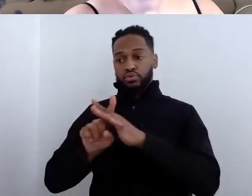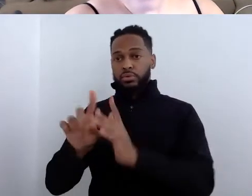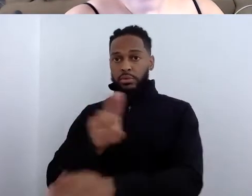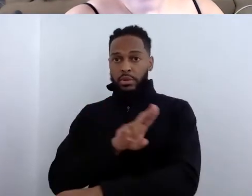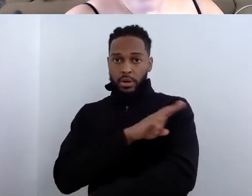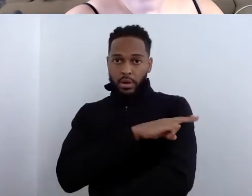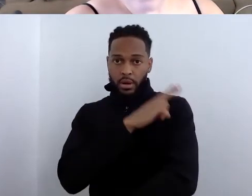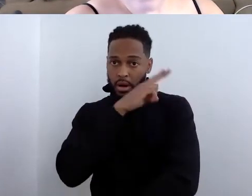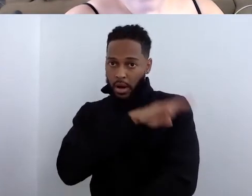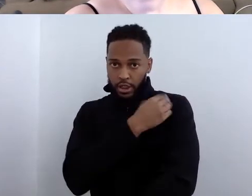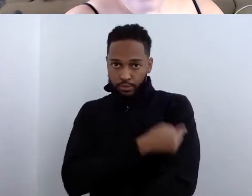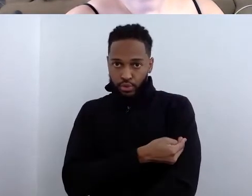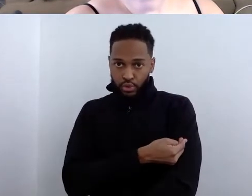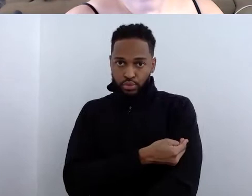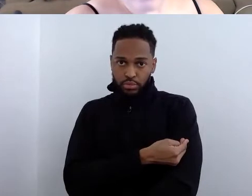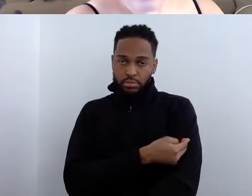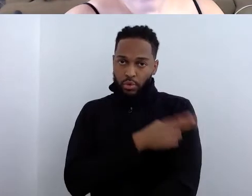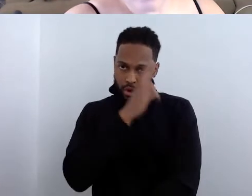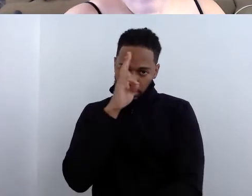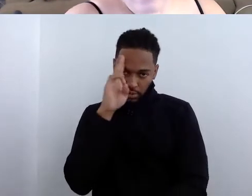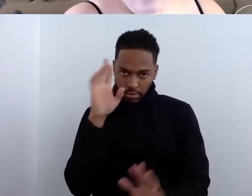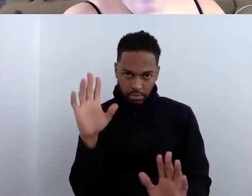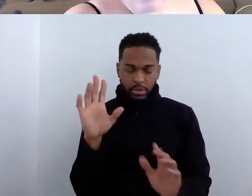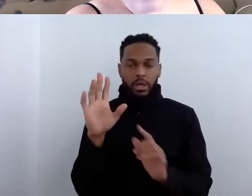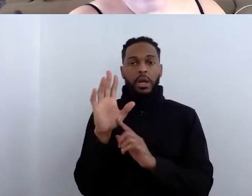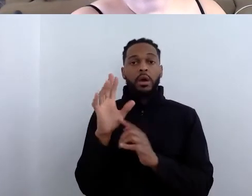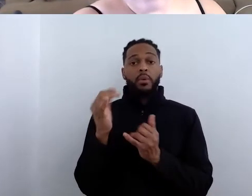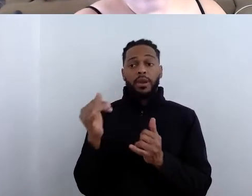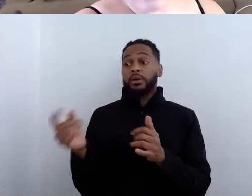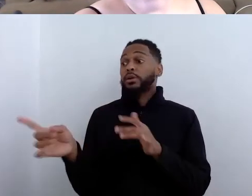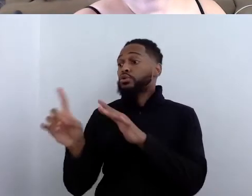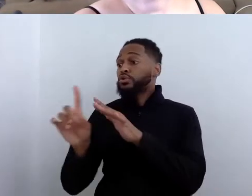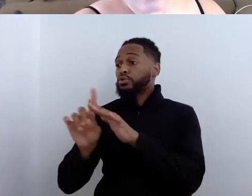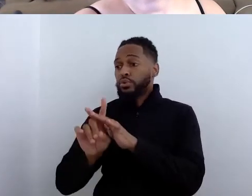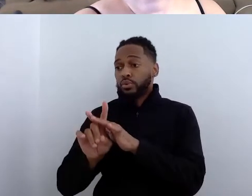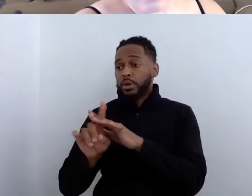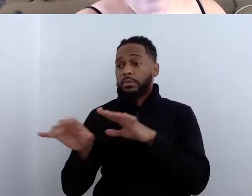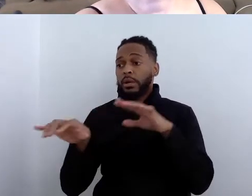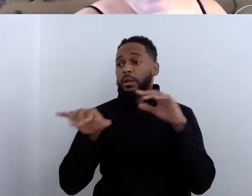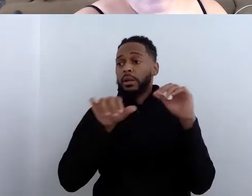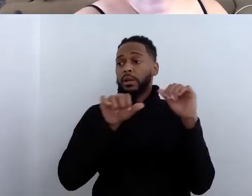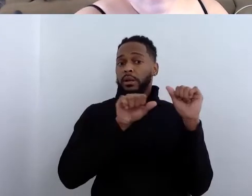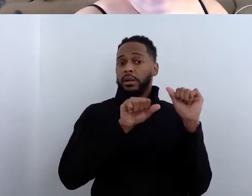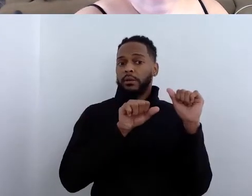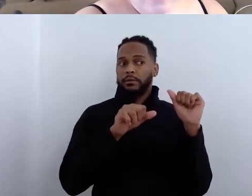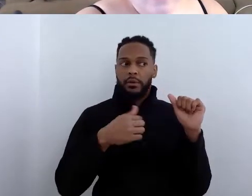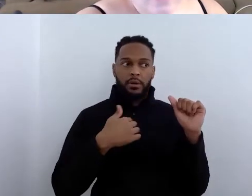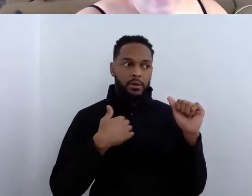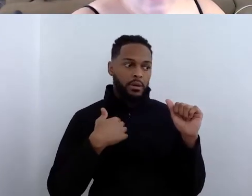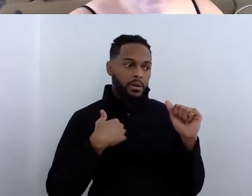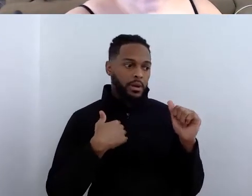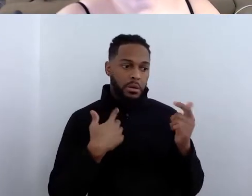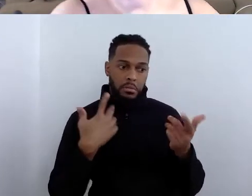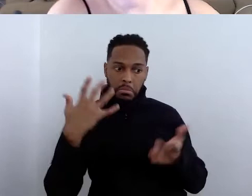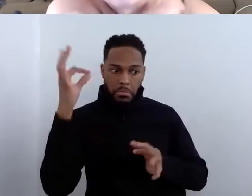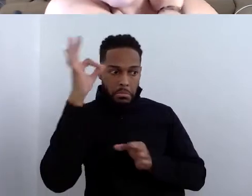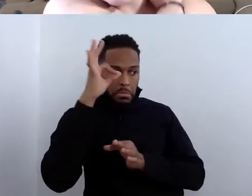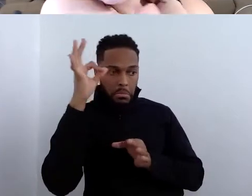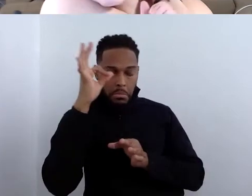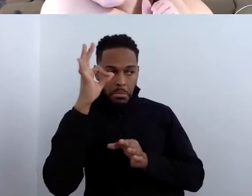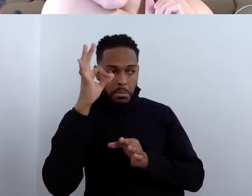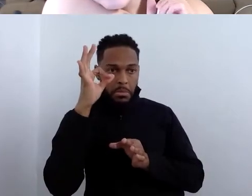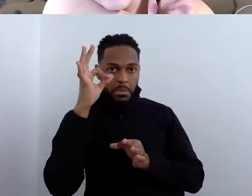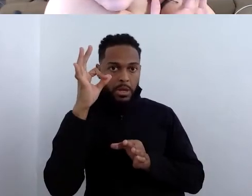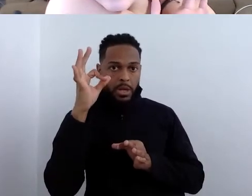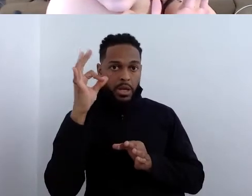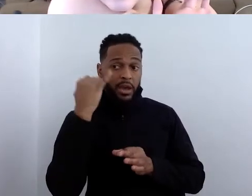and leave. And even if you're my patient, I have no idea unless someone calls me or you tell me. And that happened with a patient not too long ago where I